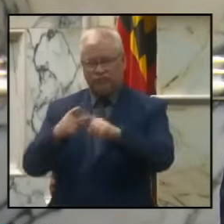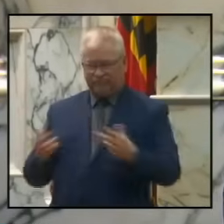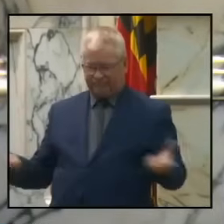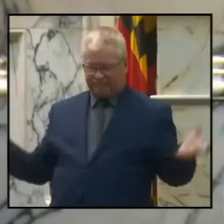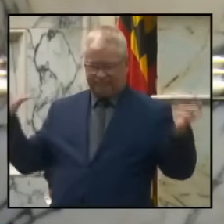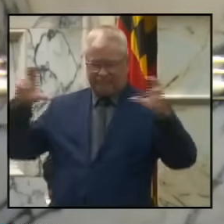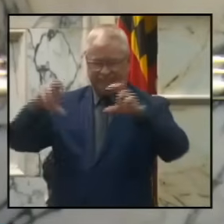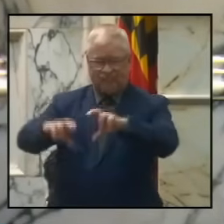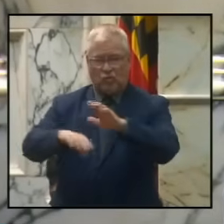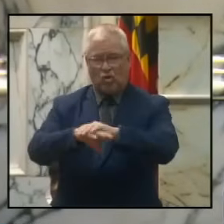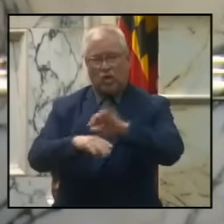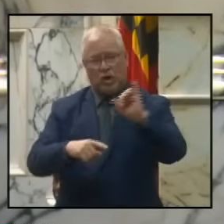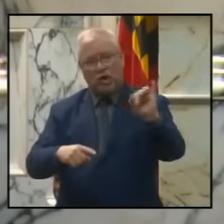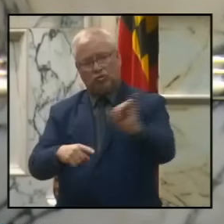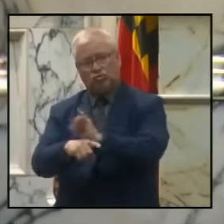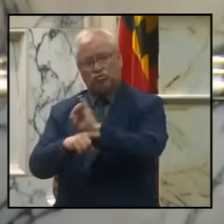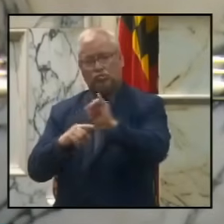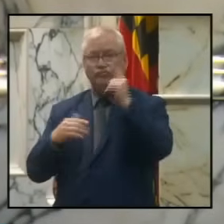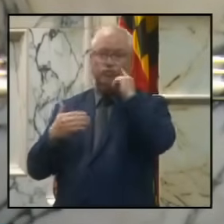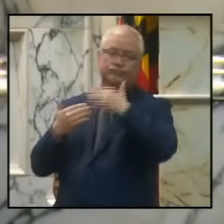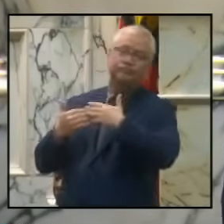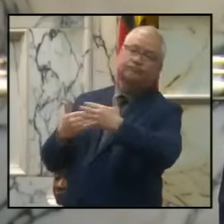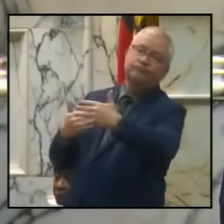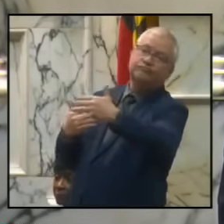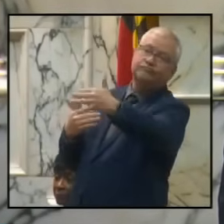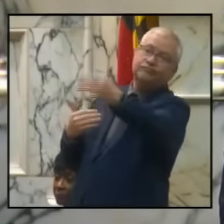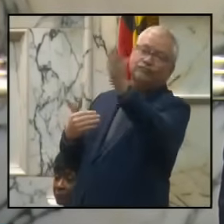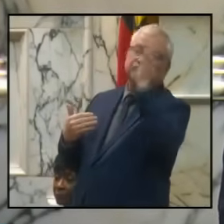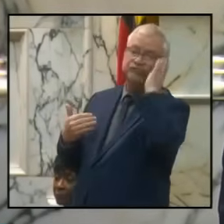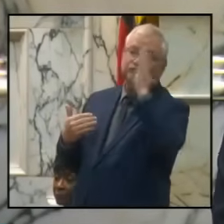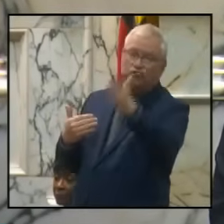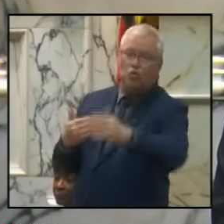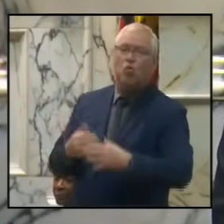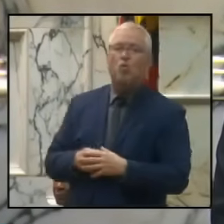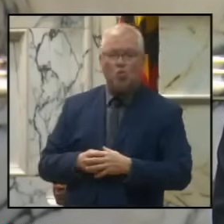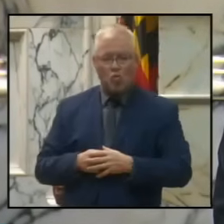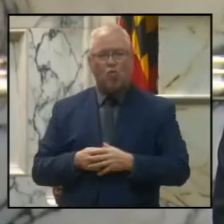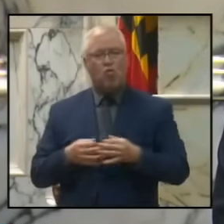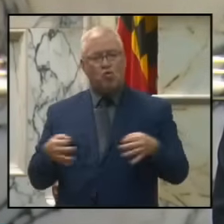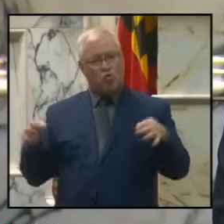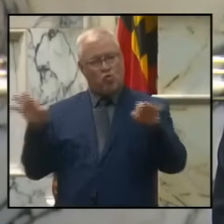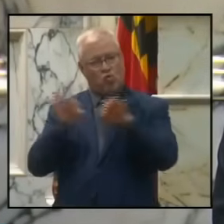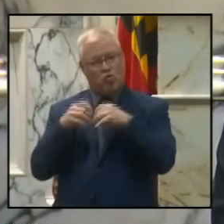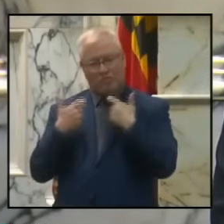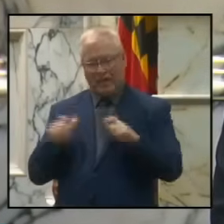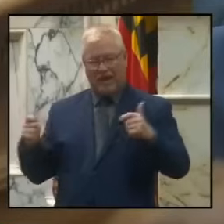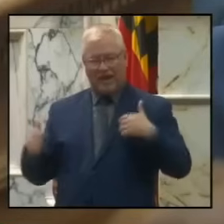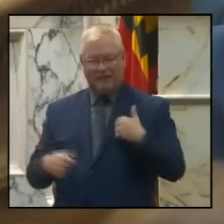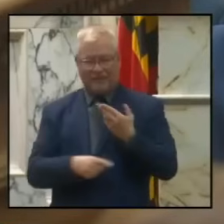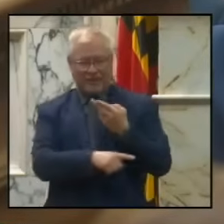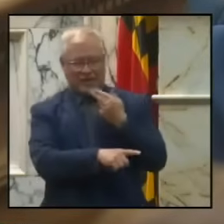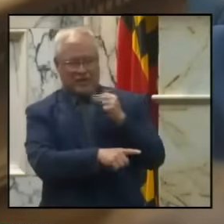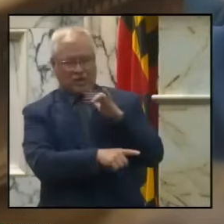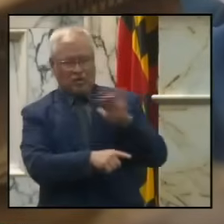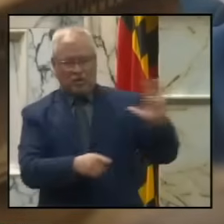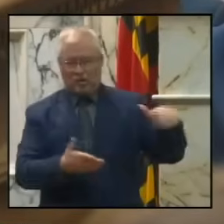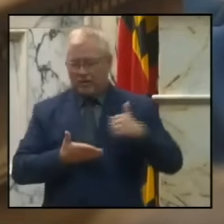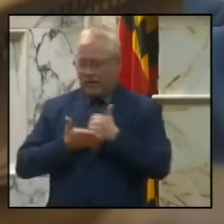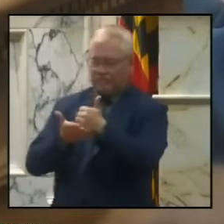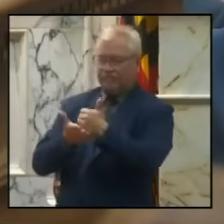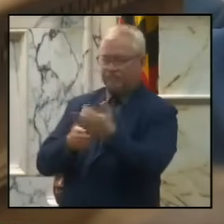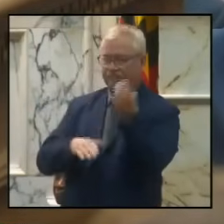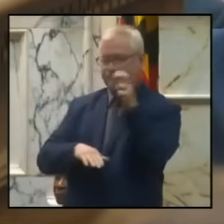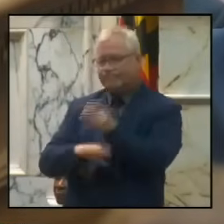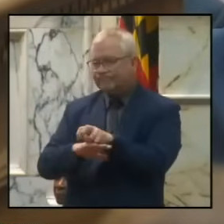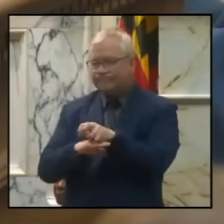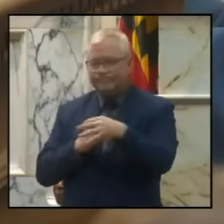industries of the future, it is a very big deal that Harry Coker is going to help to lead us there. And by the way,